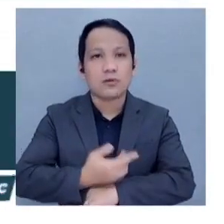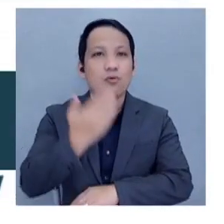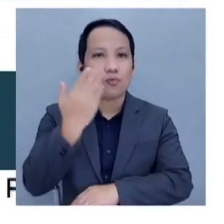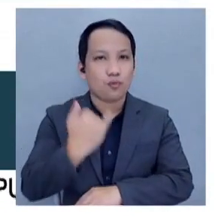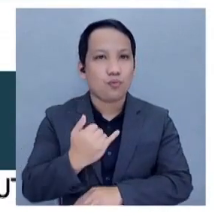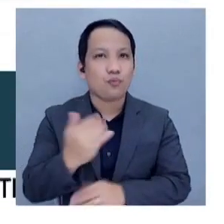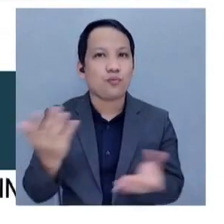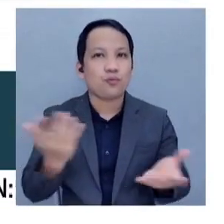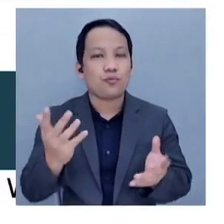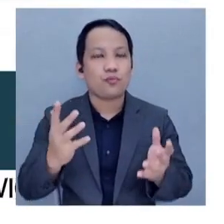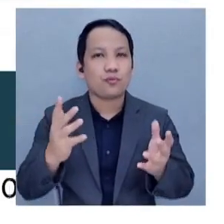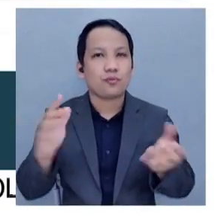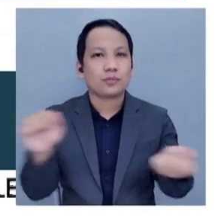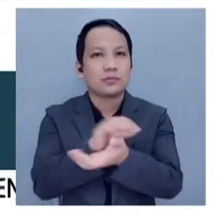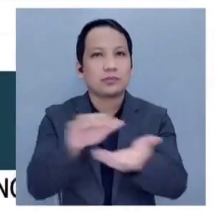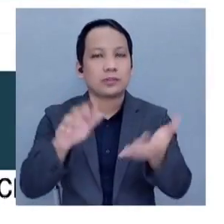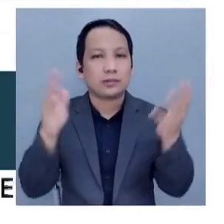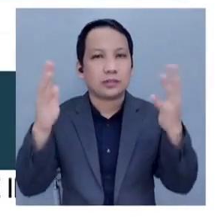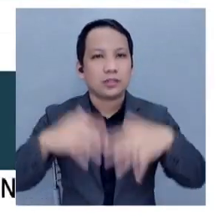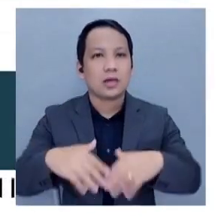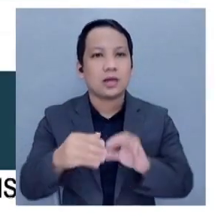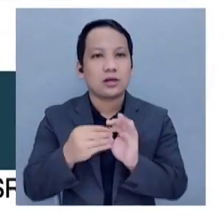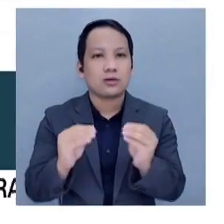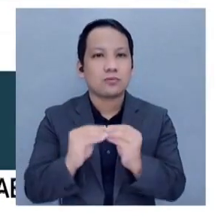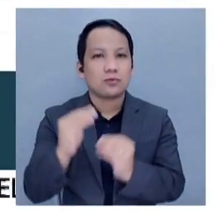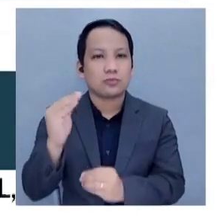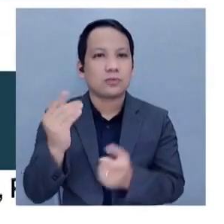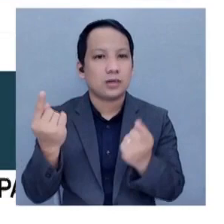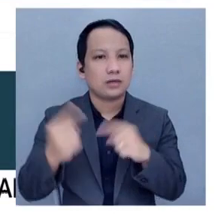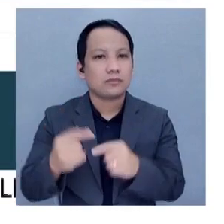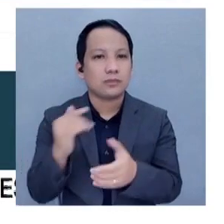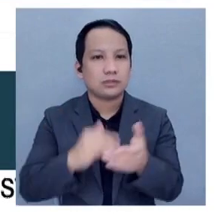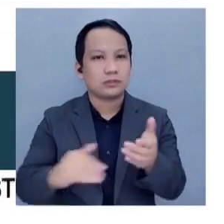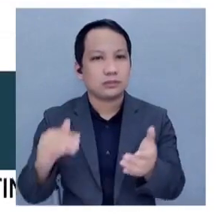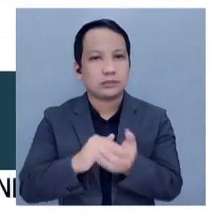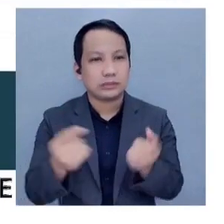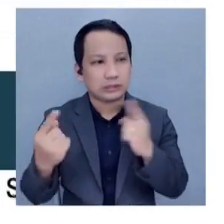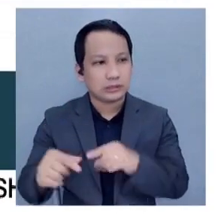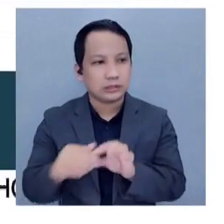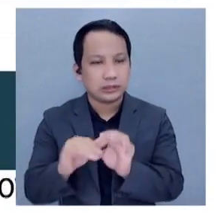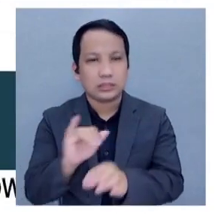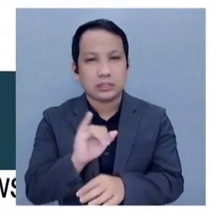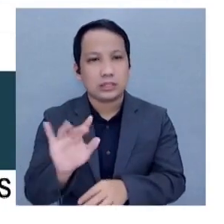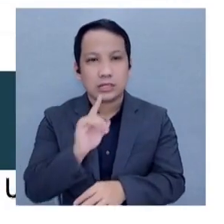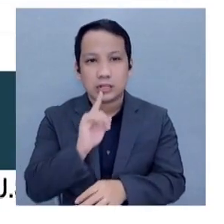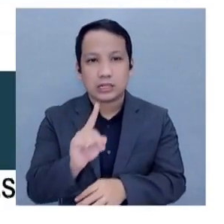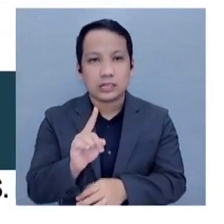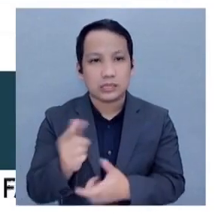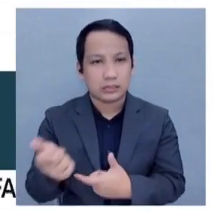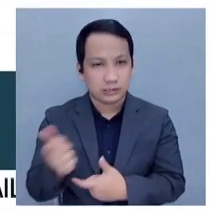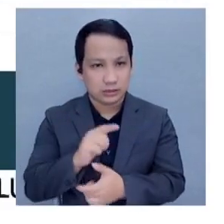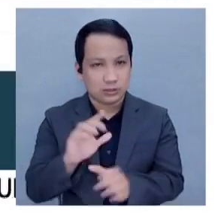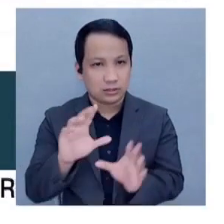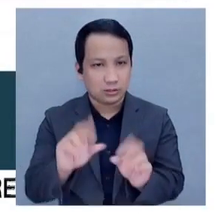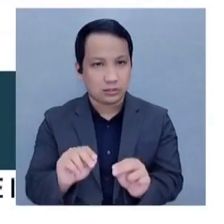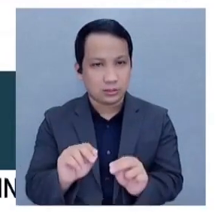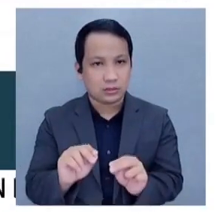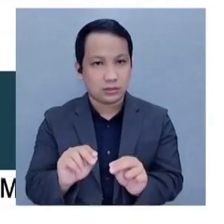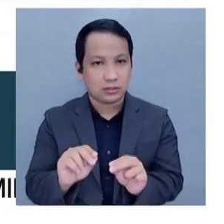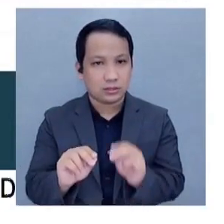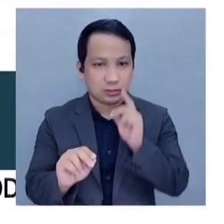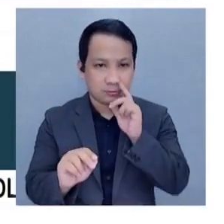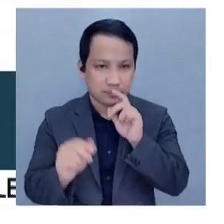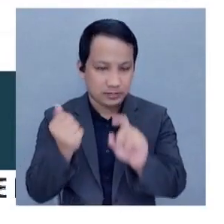created. There will be more of those that will happen because we have no cyber